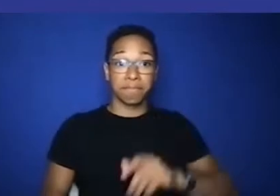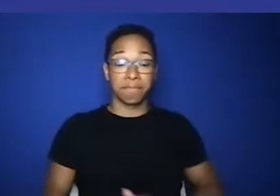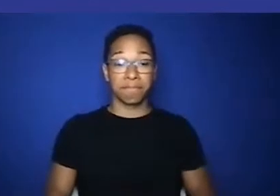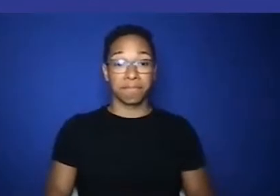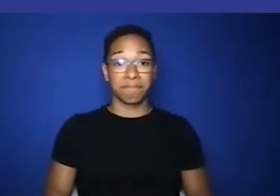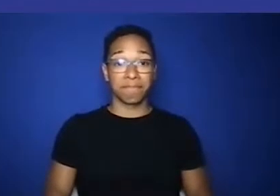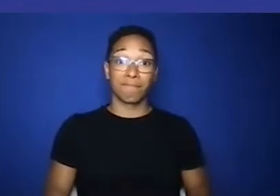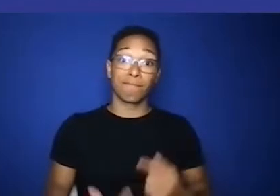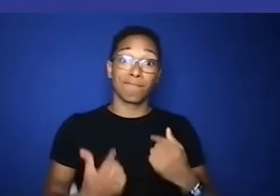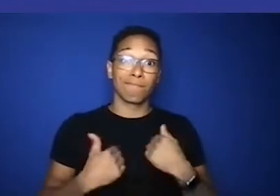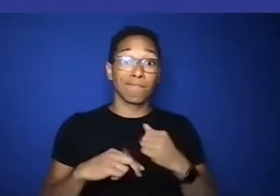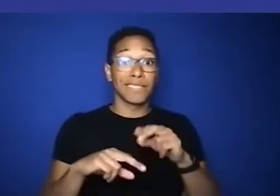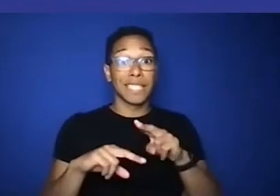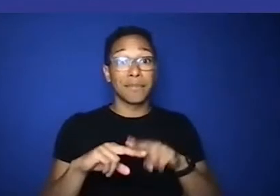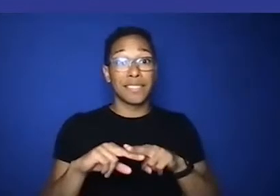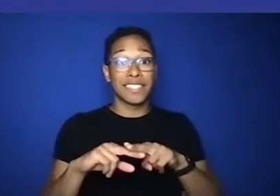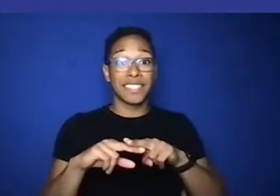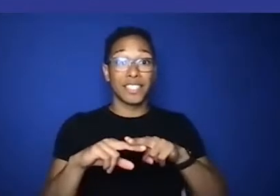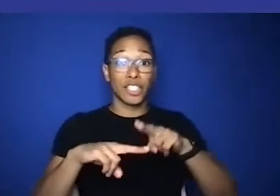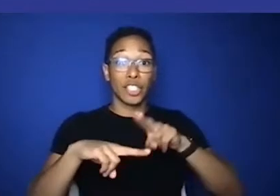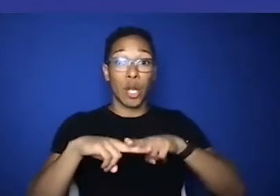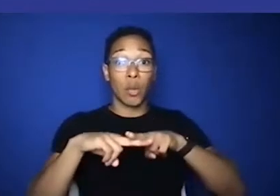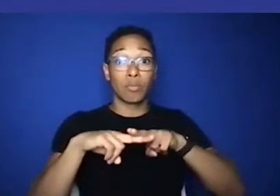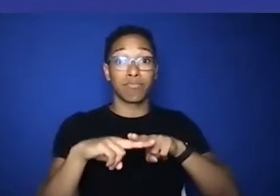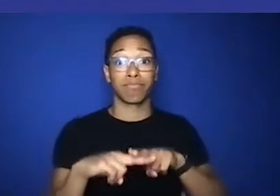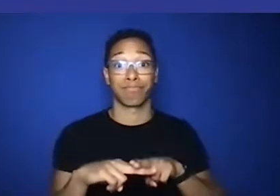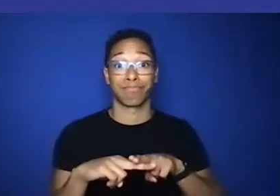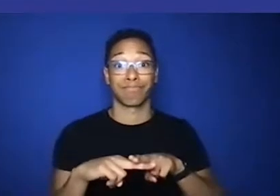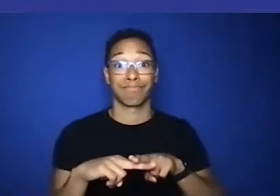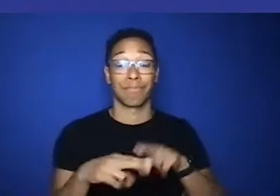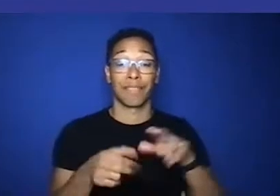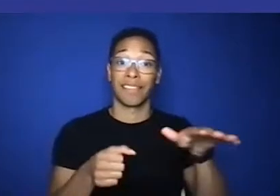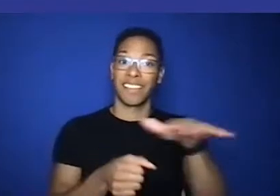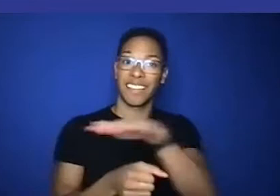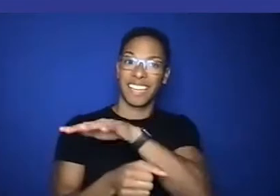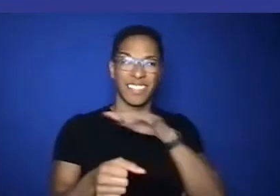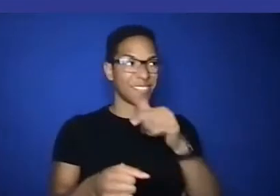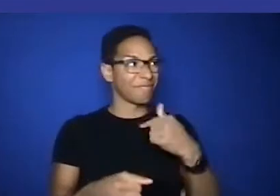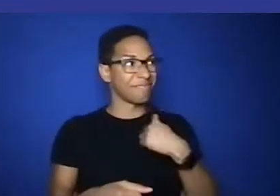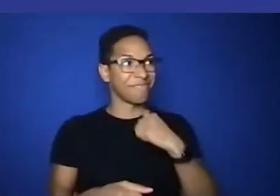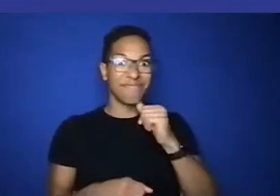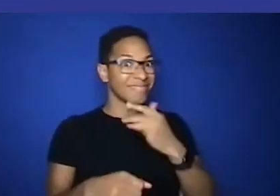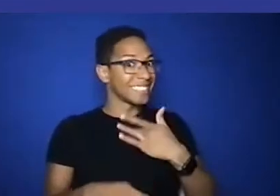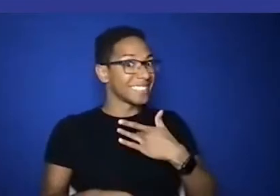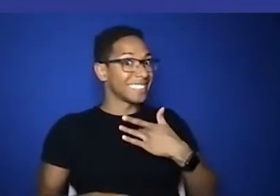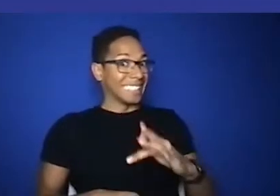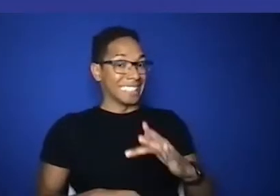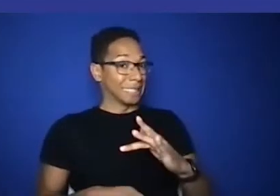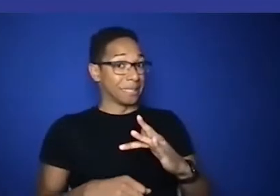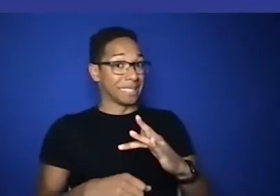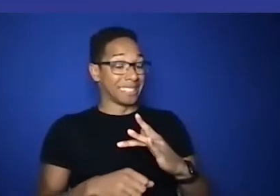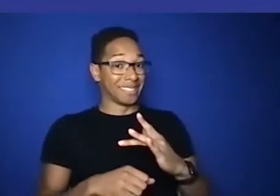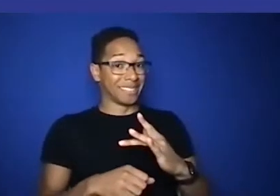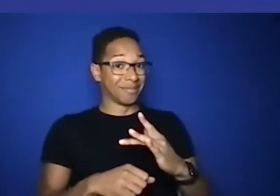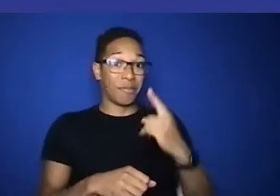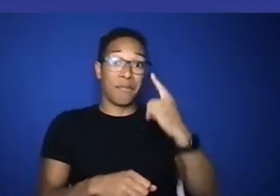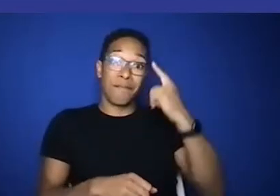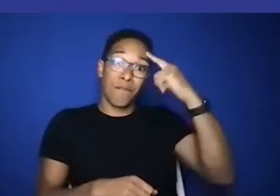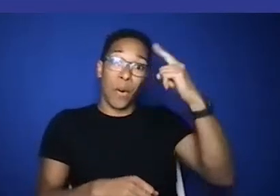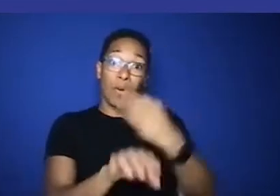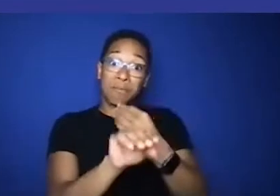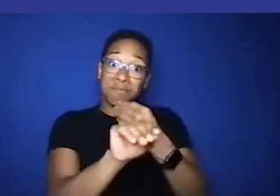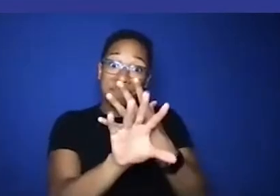I'm sitting low on a chair in an area that I don't usually sit at during Zoom conversations, so I'm